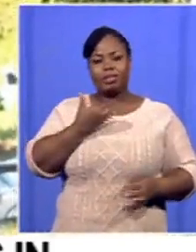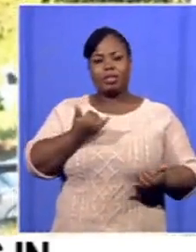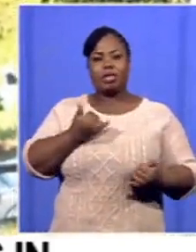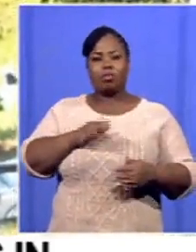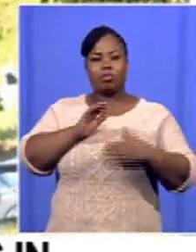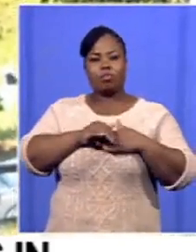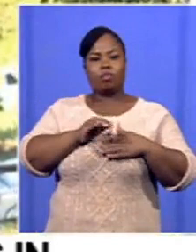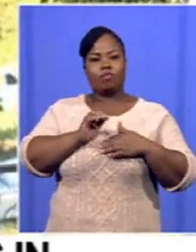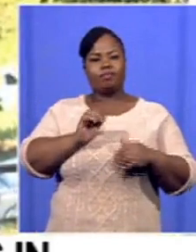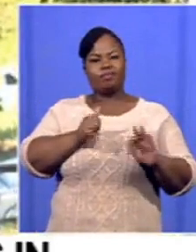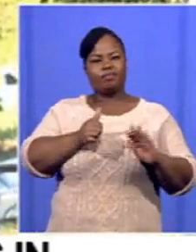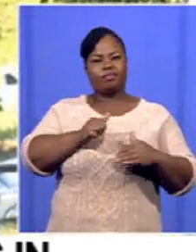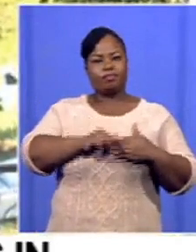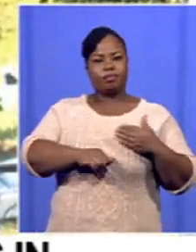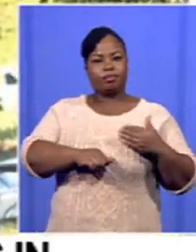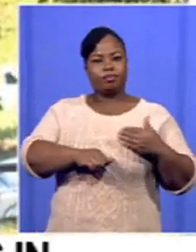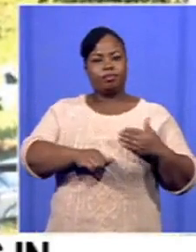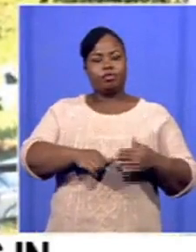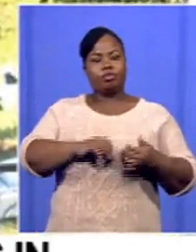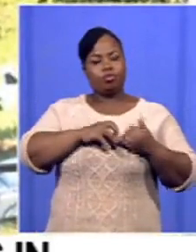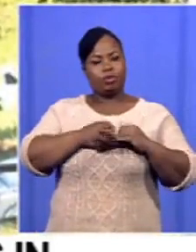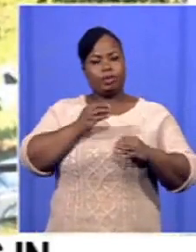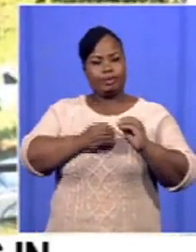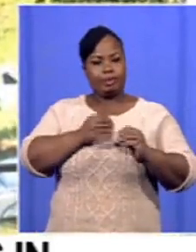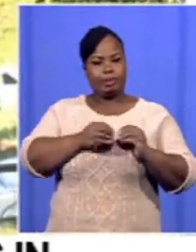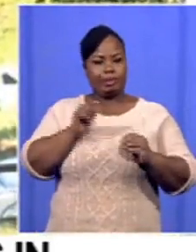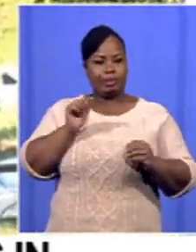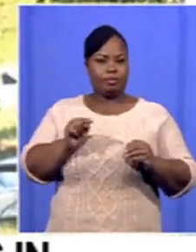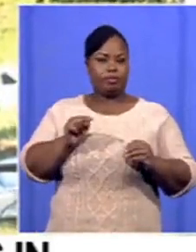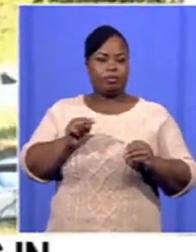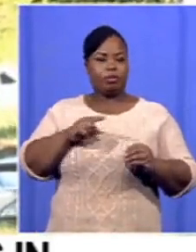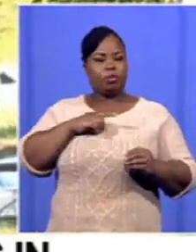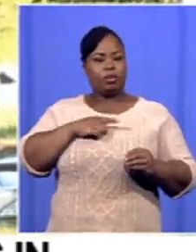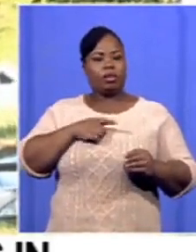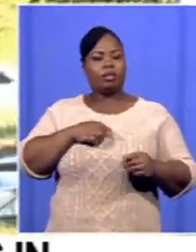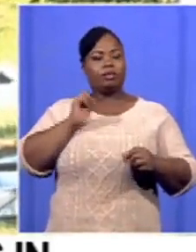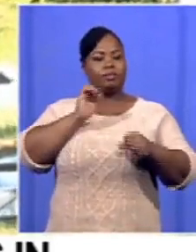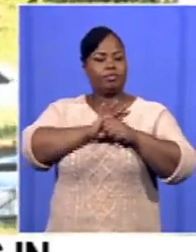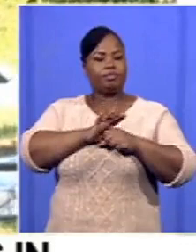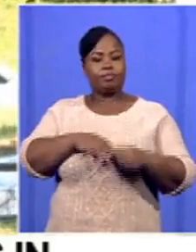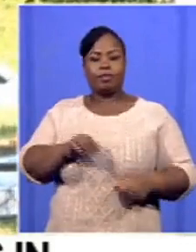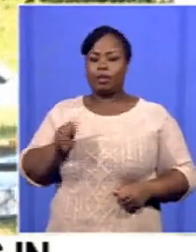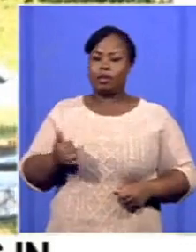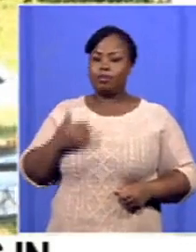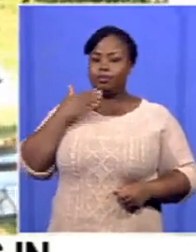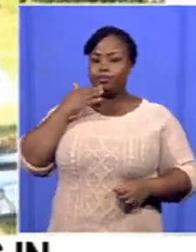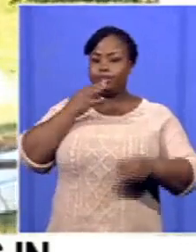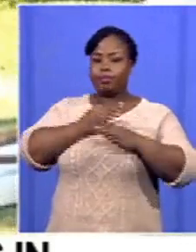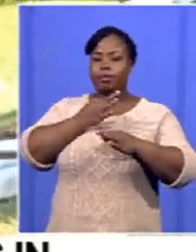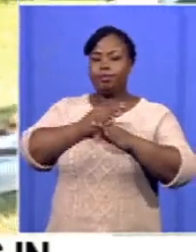than 6 months basically to rebuild that plant that is being affected. But next to me is Baba